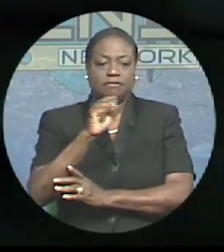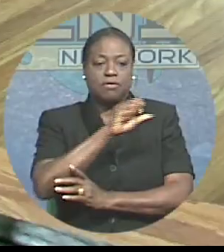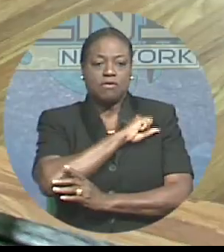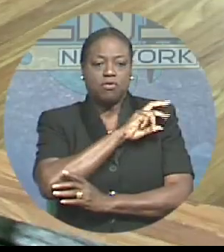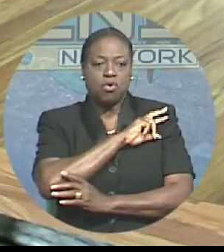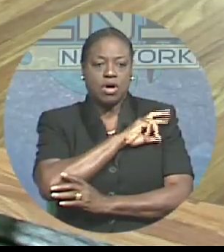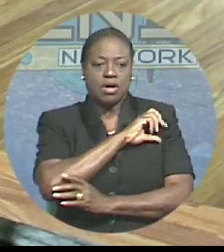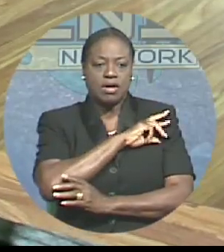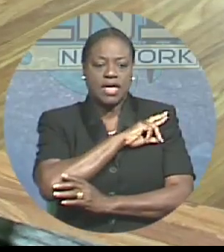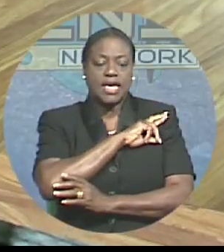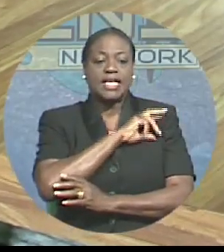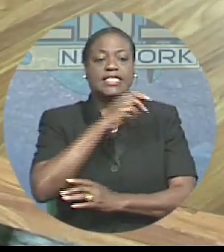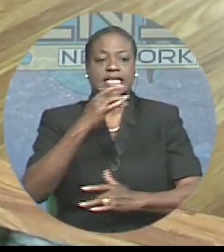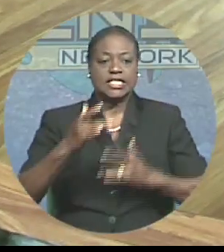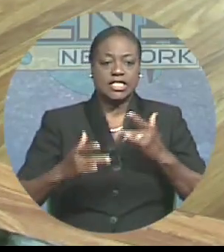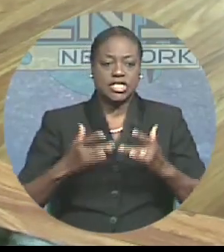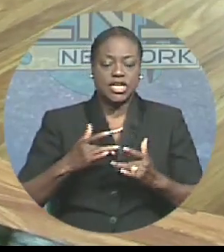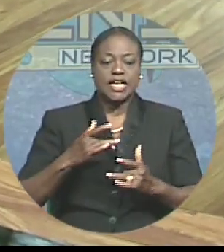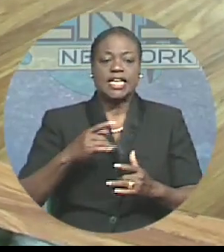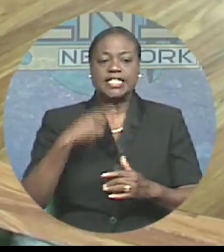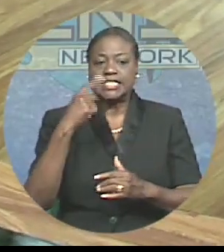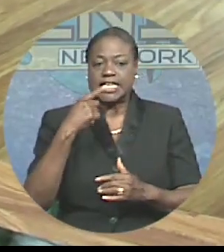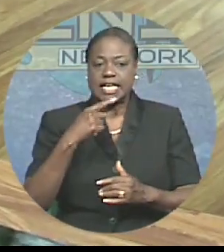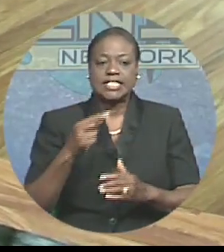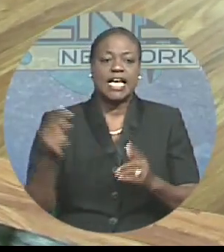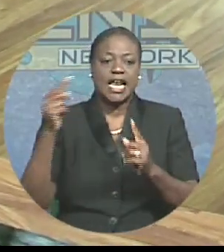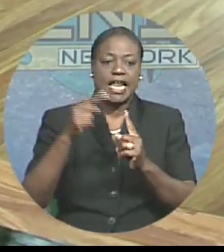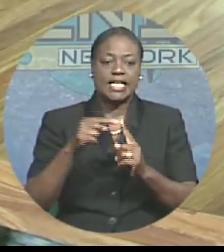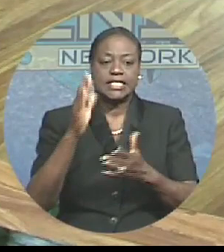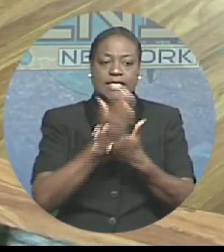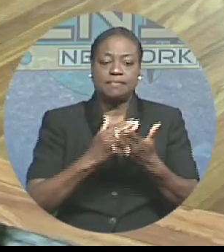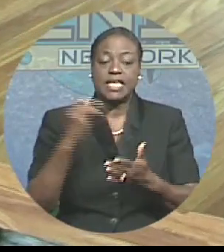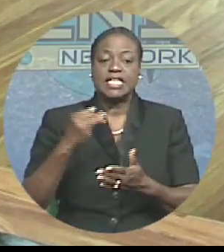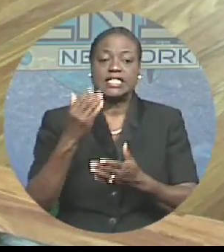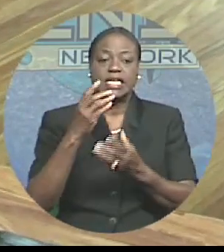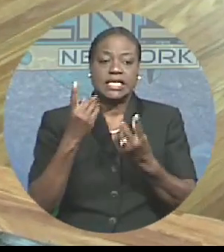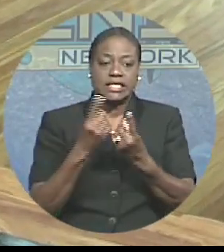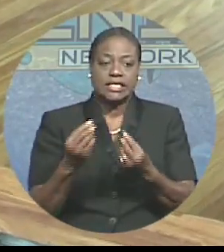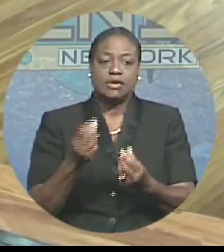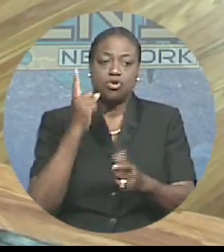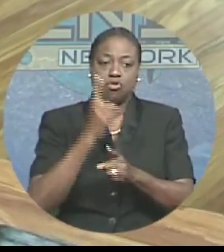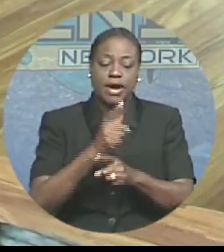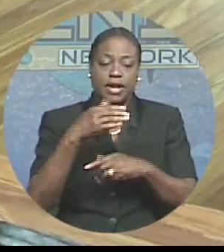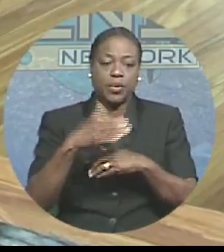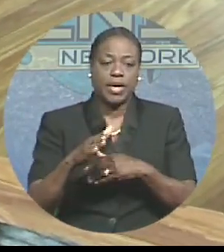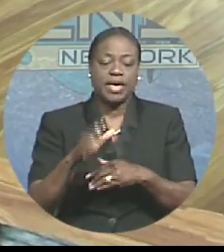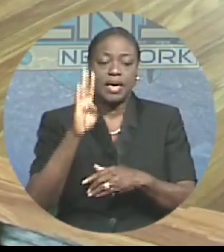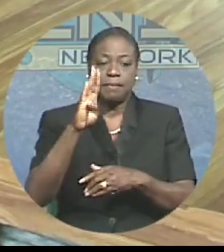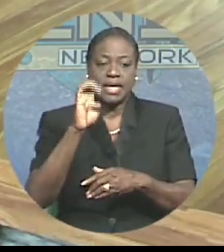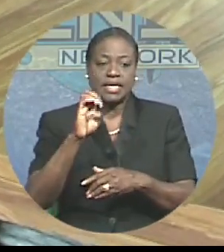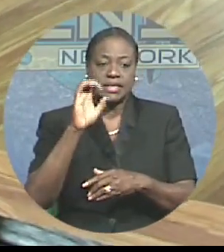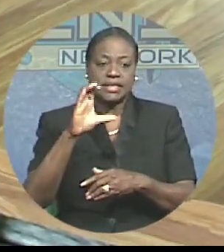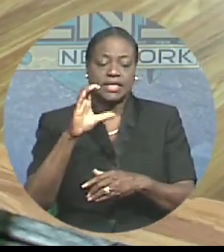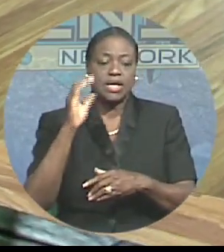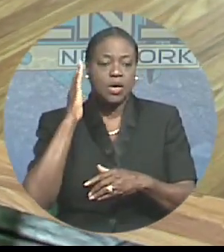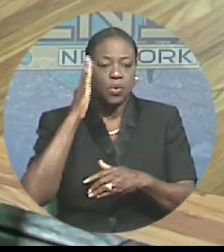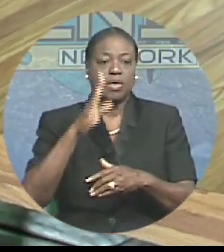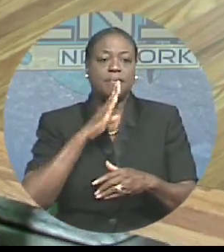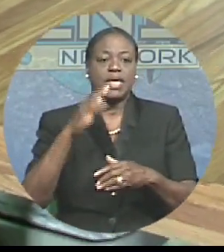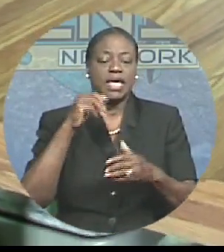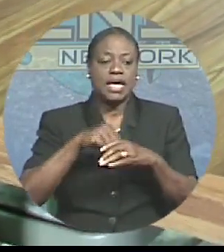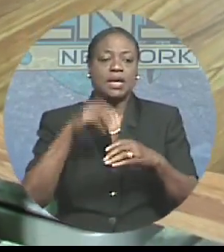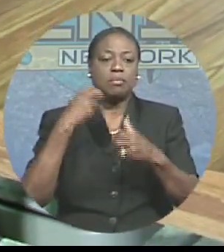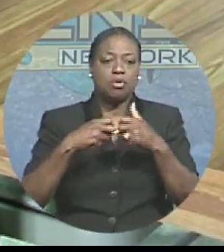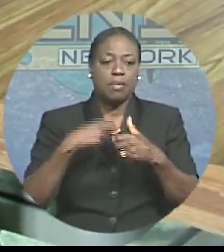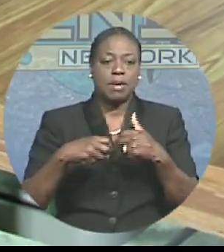soon, BEC may find itself in the same state as the National Insurance Board. Mr. Roker sent this message to Prime Minister Perry